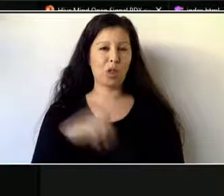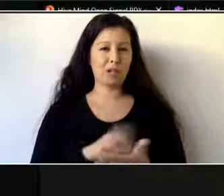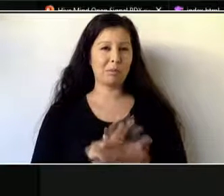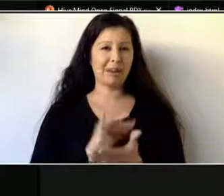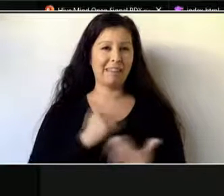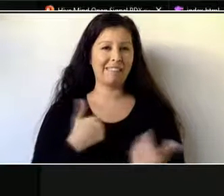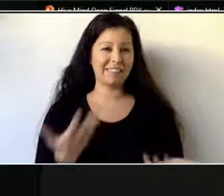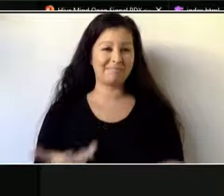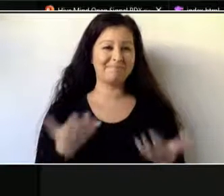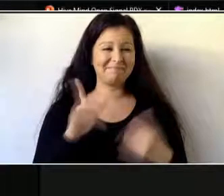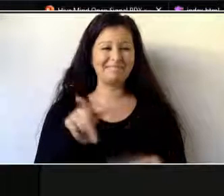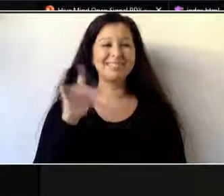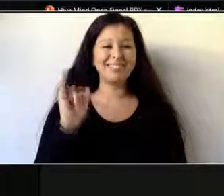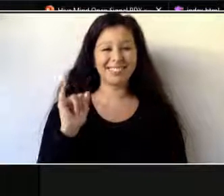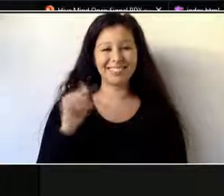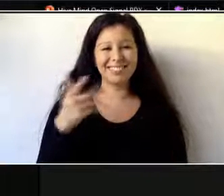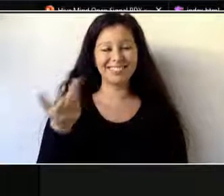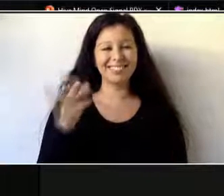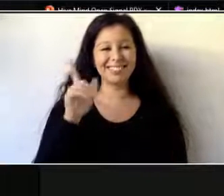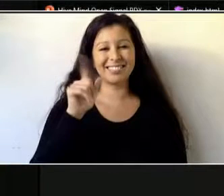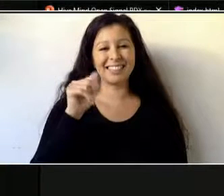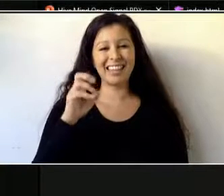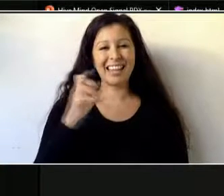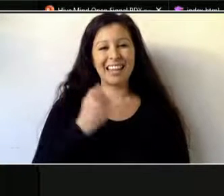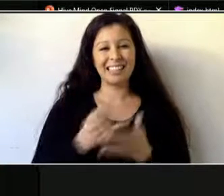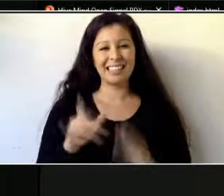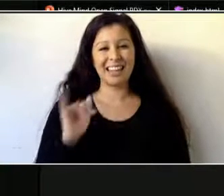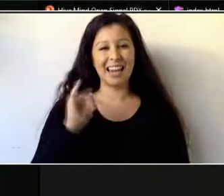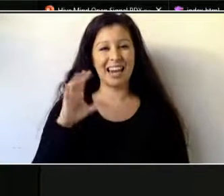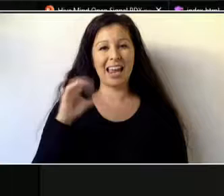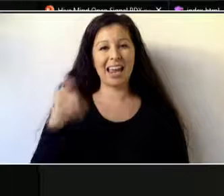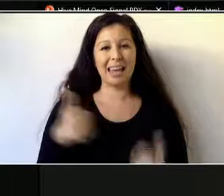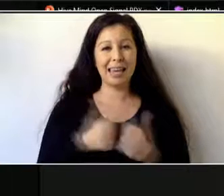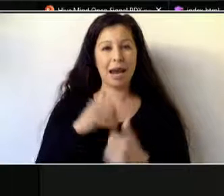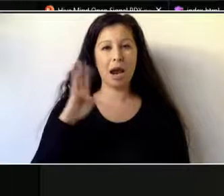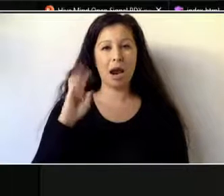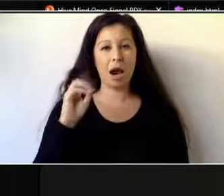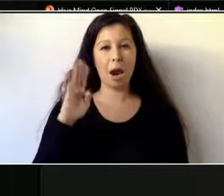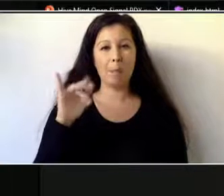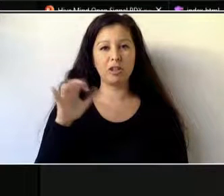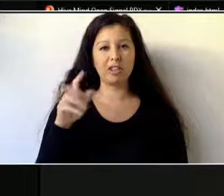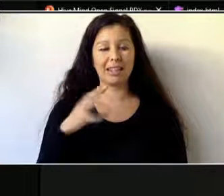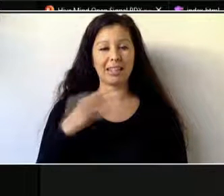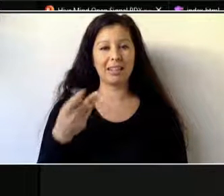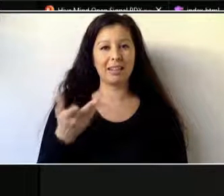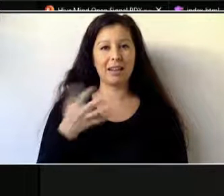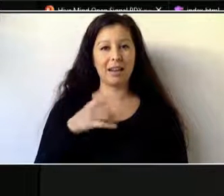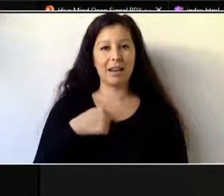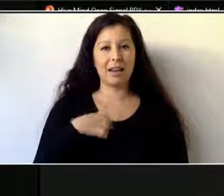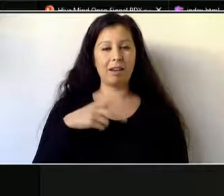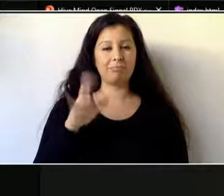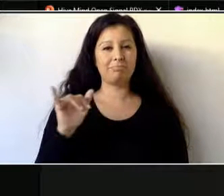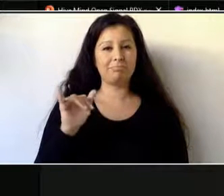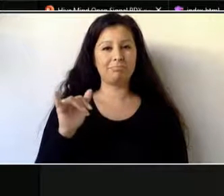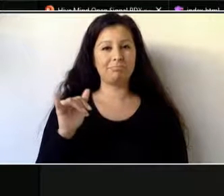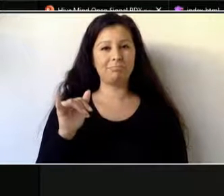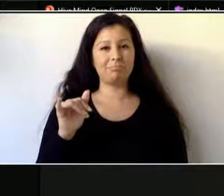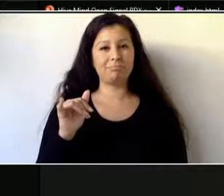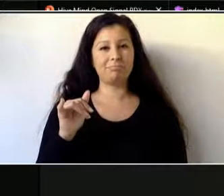have. But this is like, you know, Lane designing like a game object. And then I'm just like,